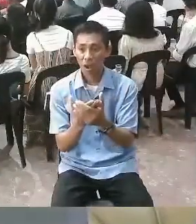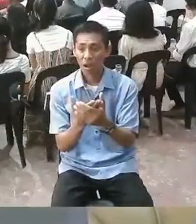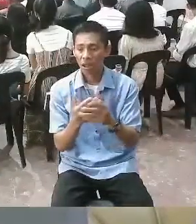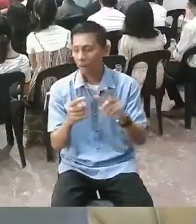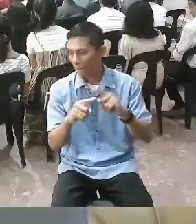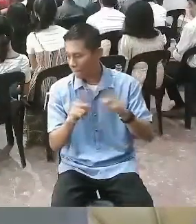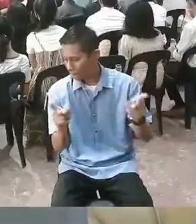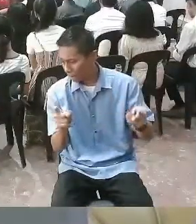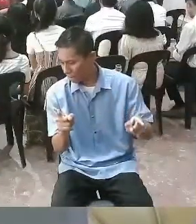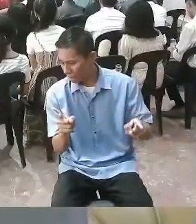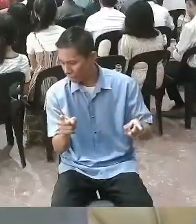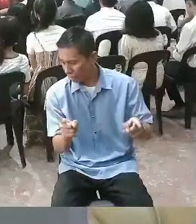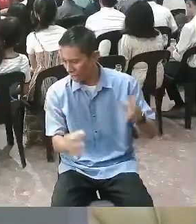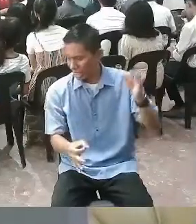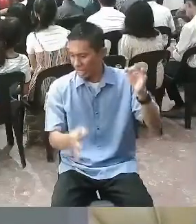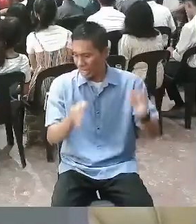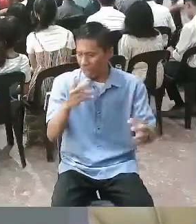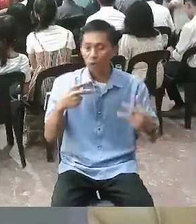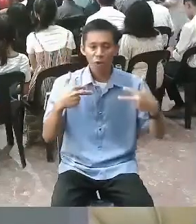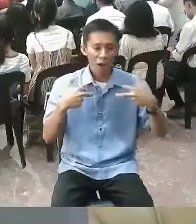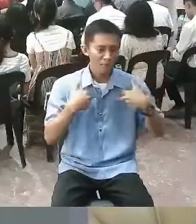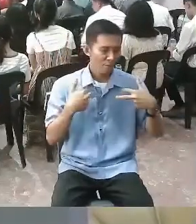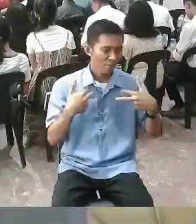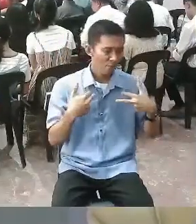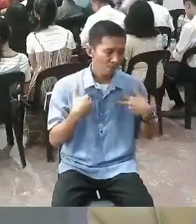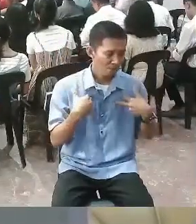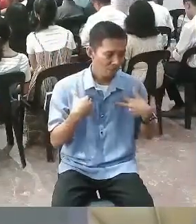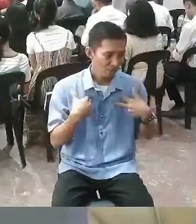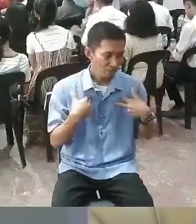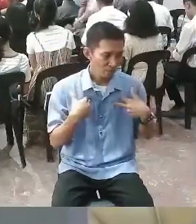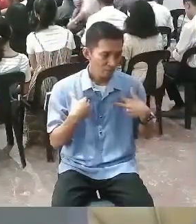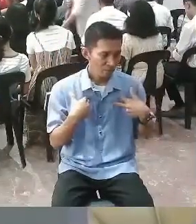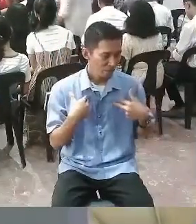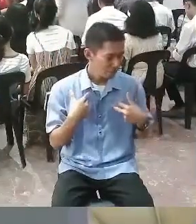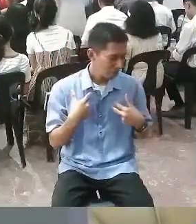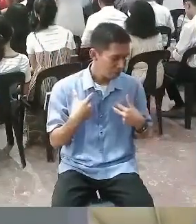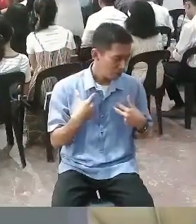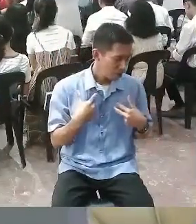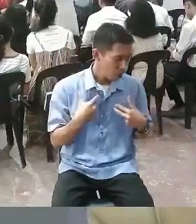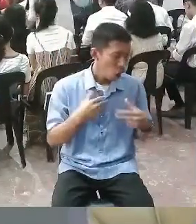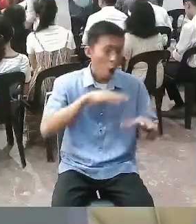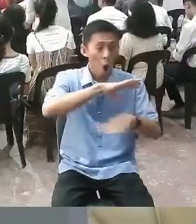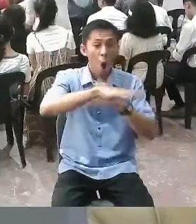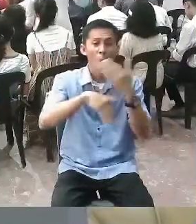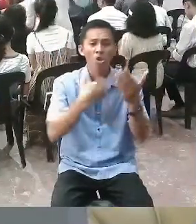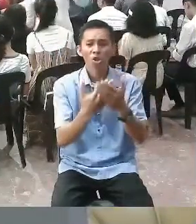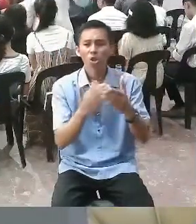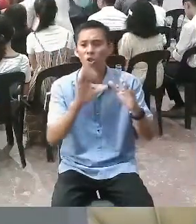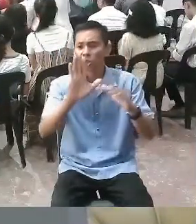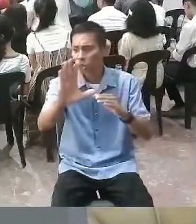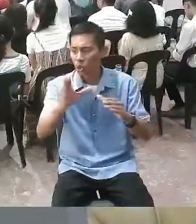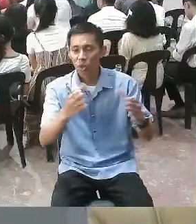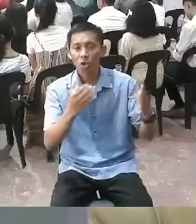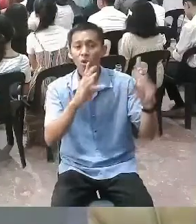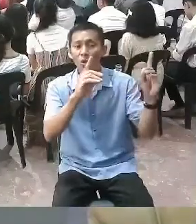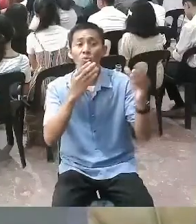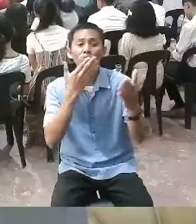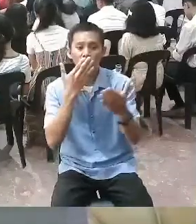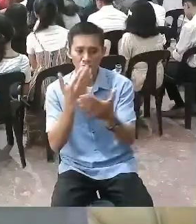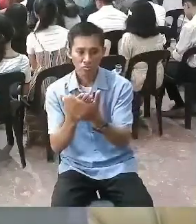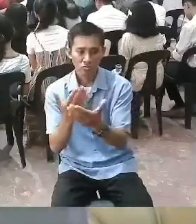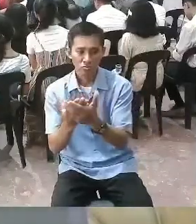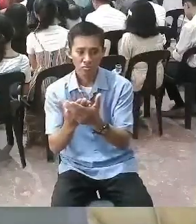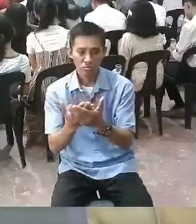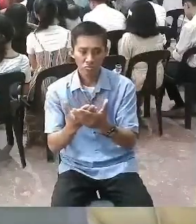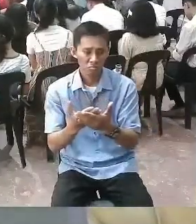world thinks this way. If you have a scale and you have all your good works over here